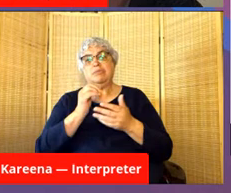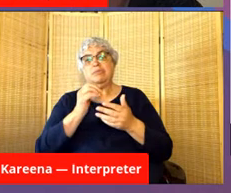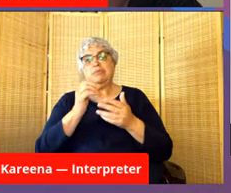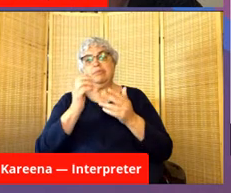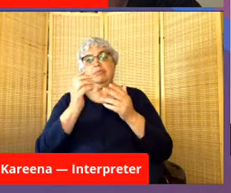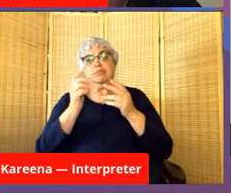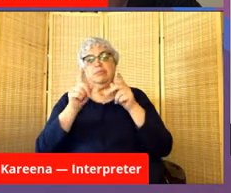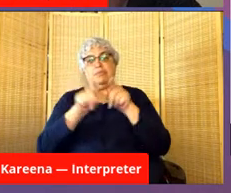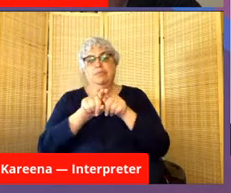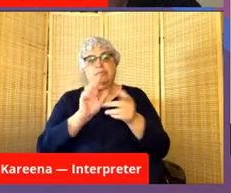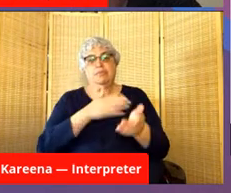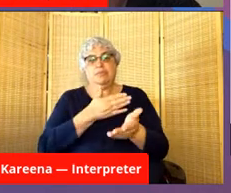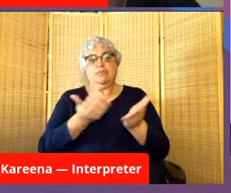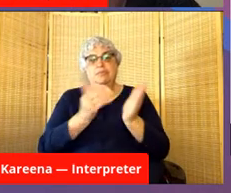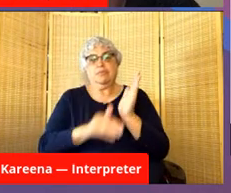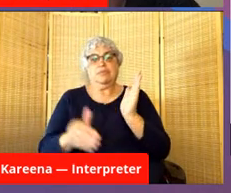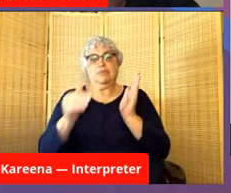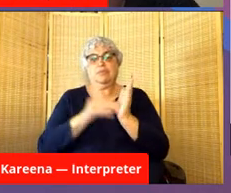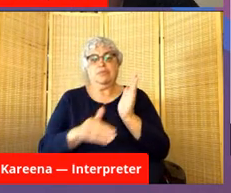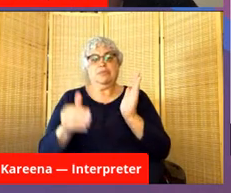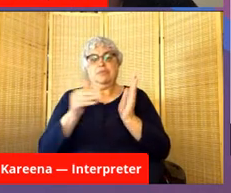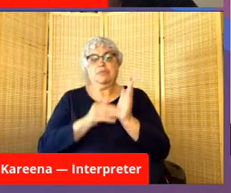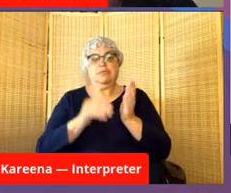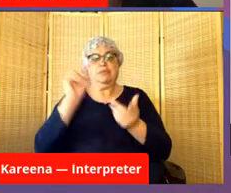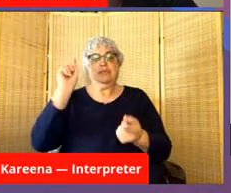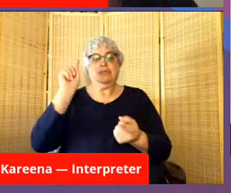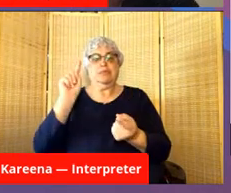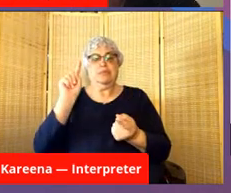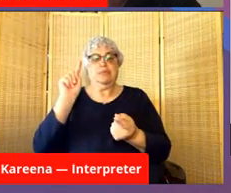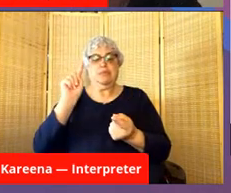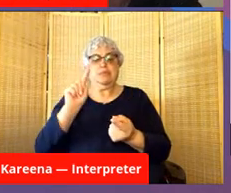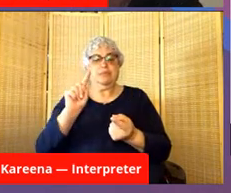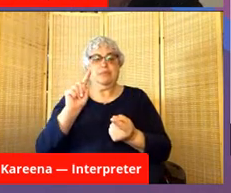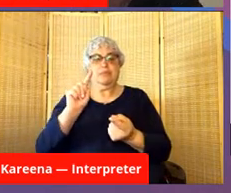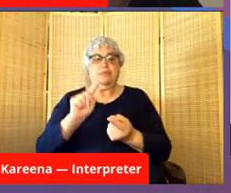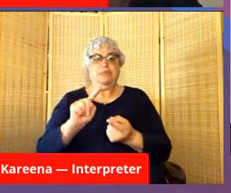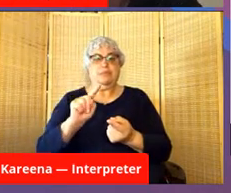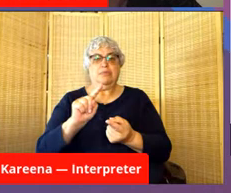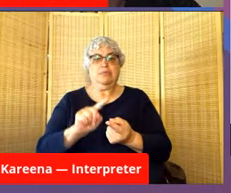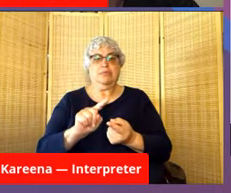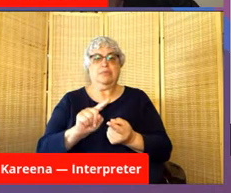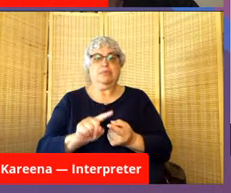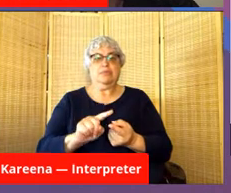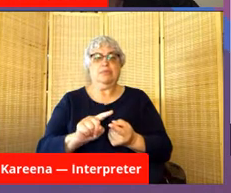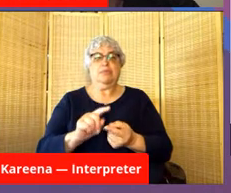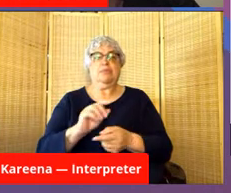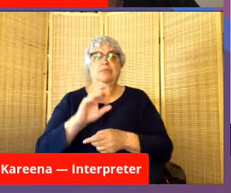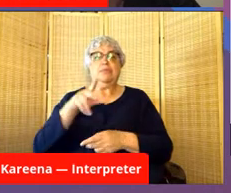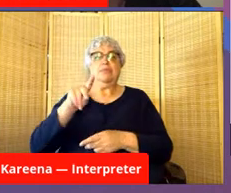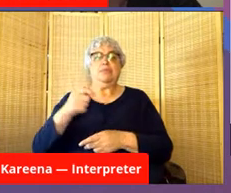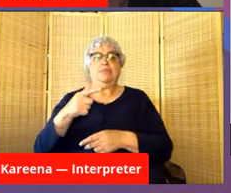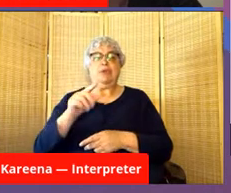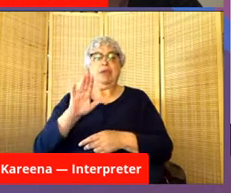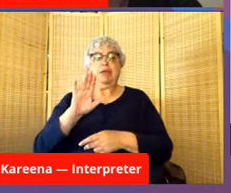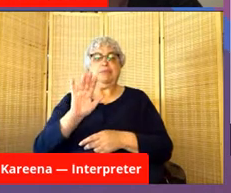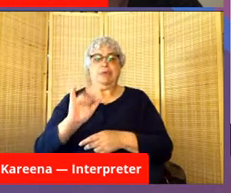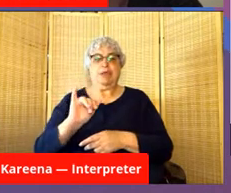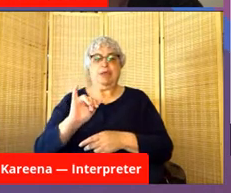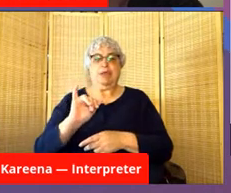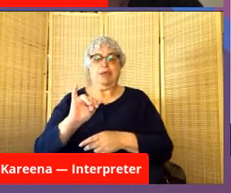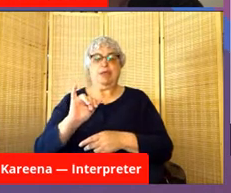the same music over and over while getting softer and softer. However, when Bebenzeli pygmies want to put their children to